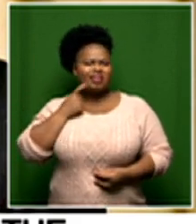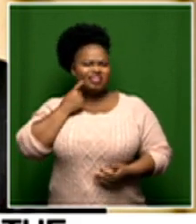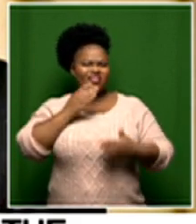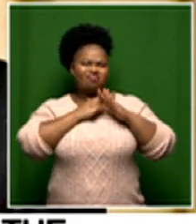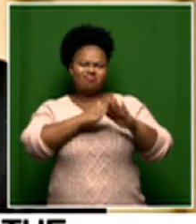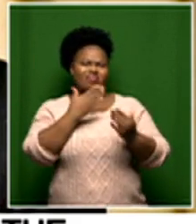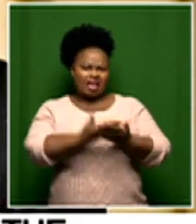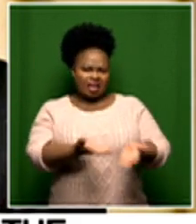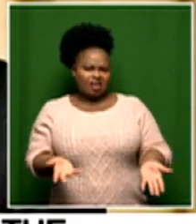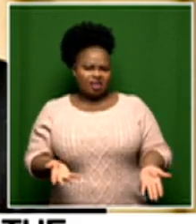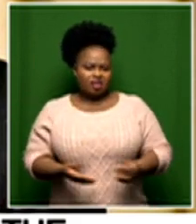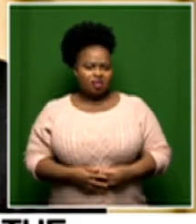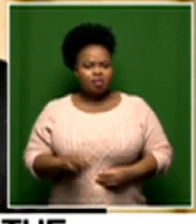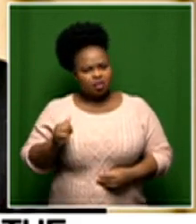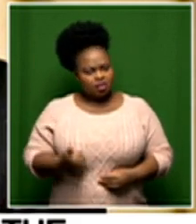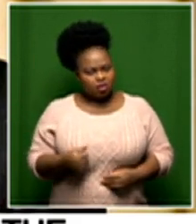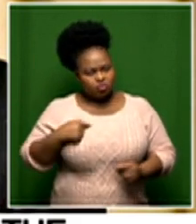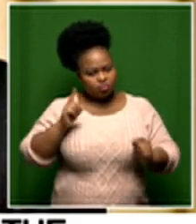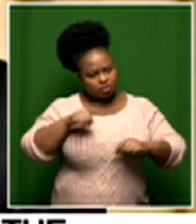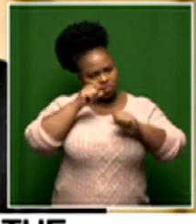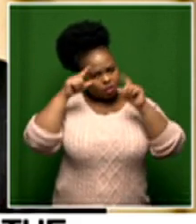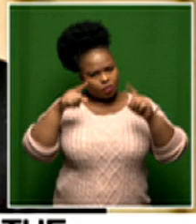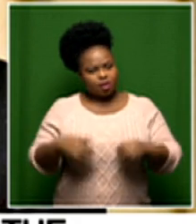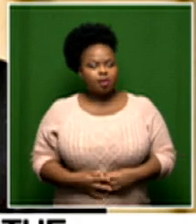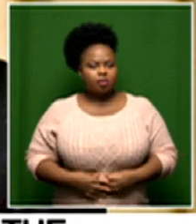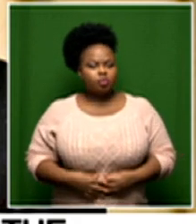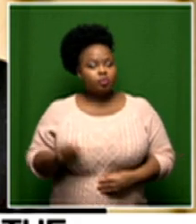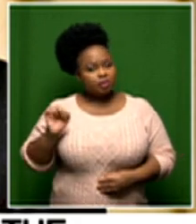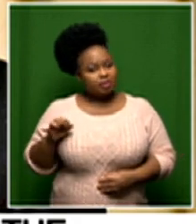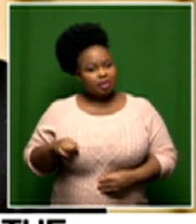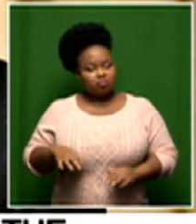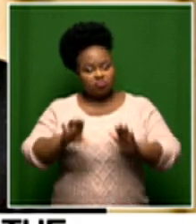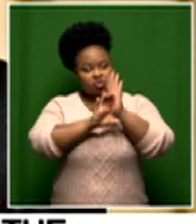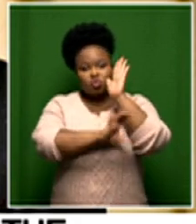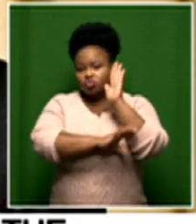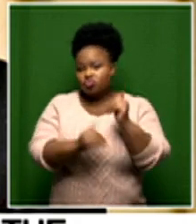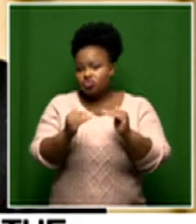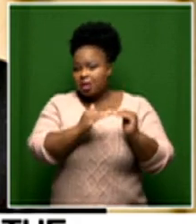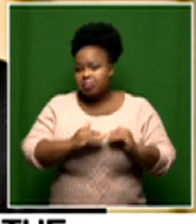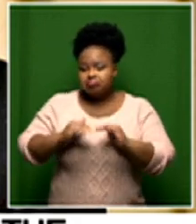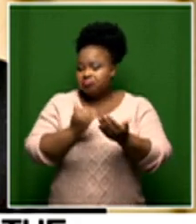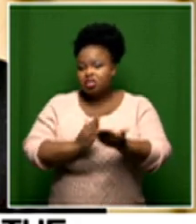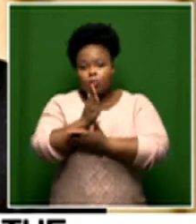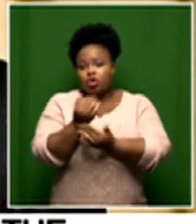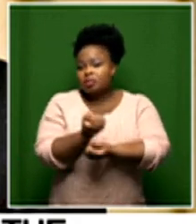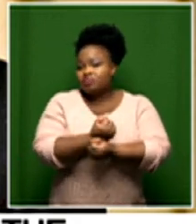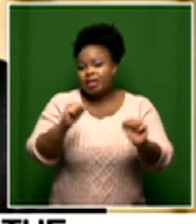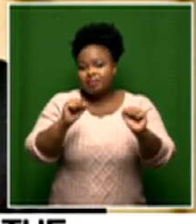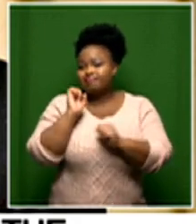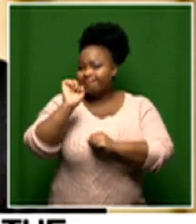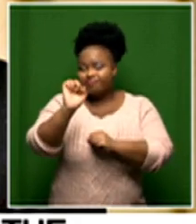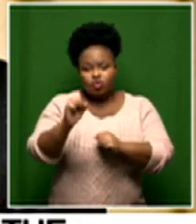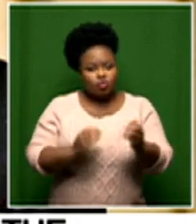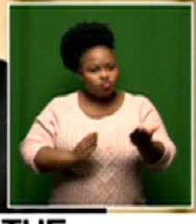prevented, and therefore they need to be made aware of that. So yes, it's a constitutional democracy. It basically means that there must